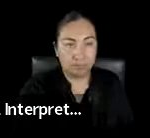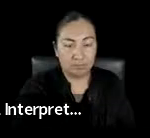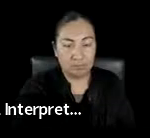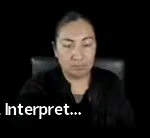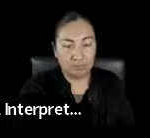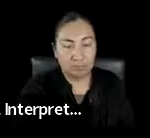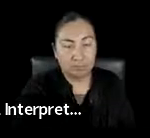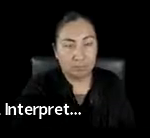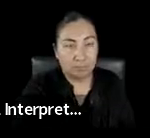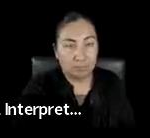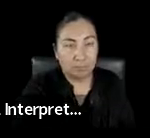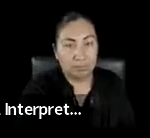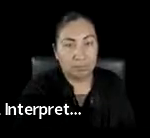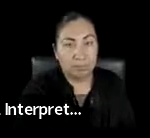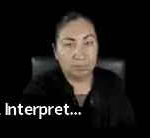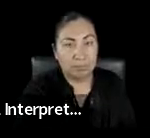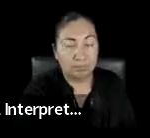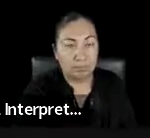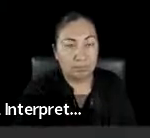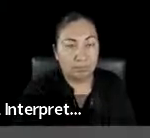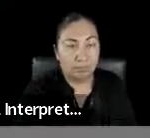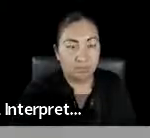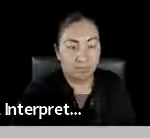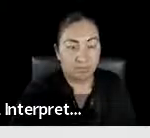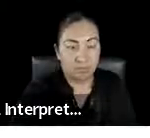be okay.